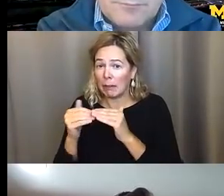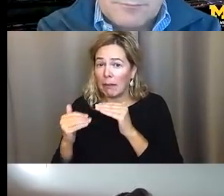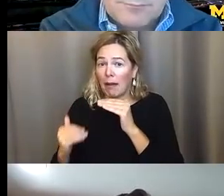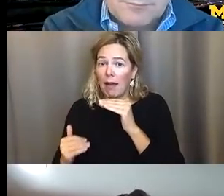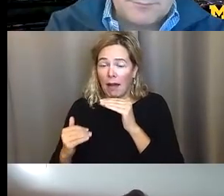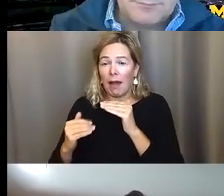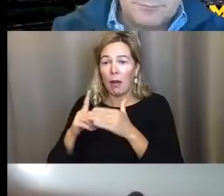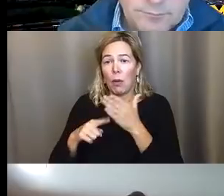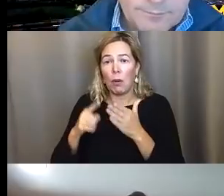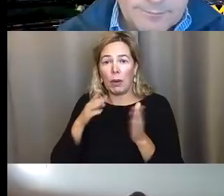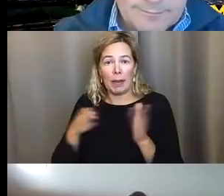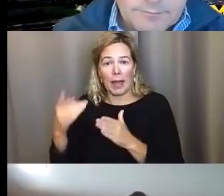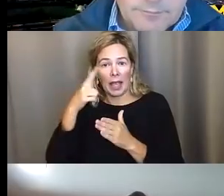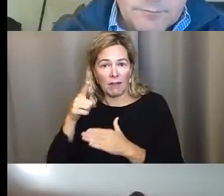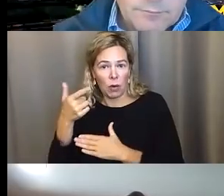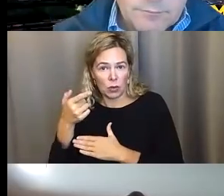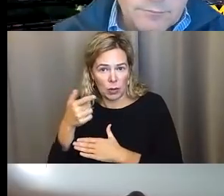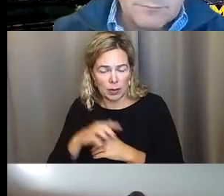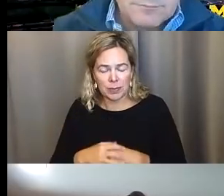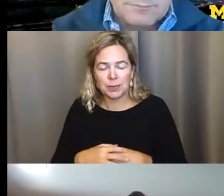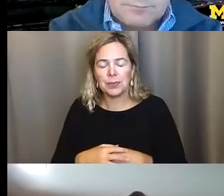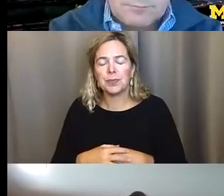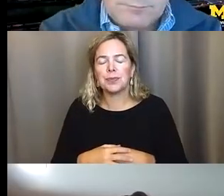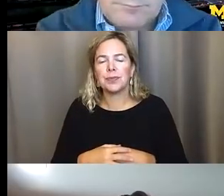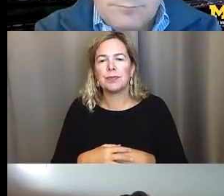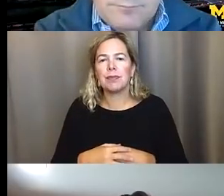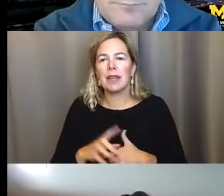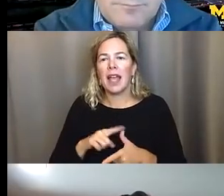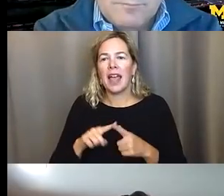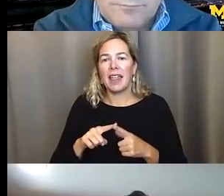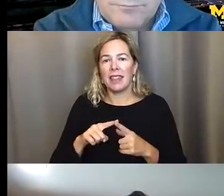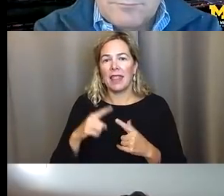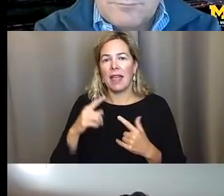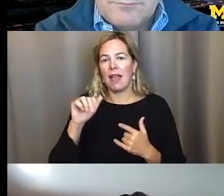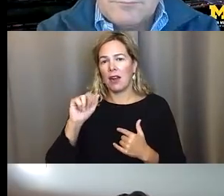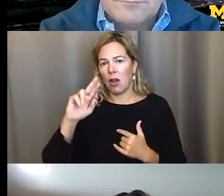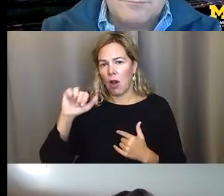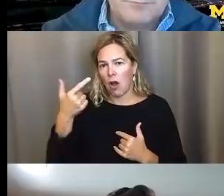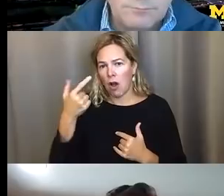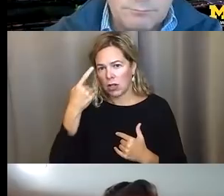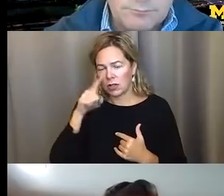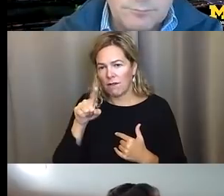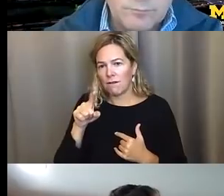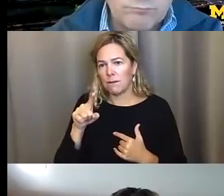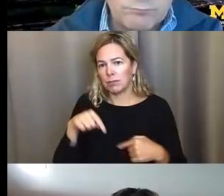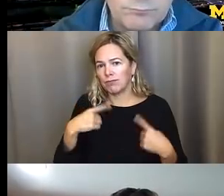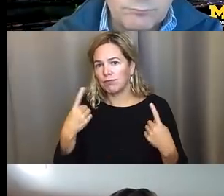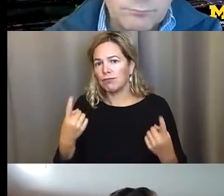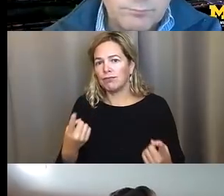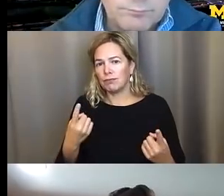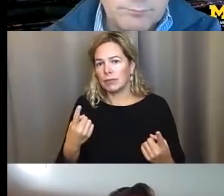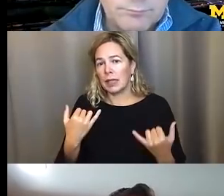be for 21. 2 months into August for the health system, we are at